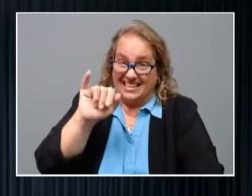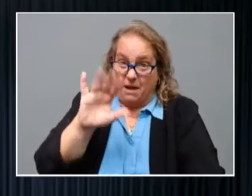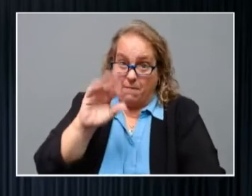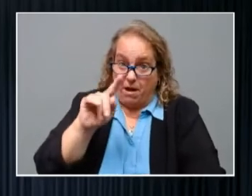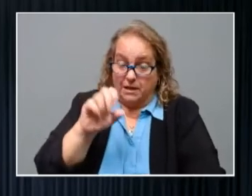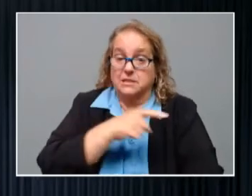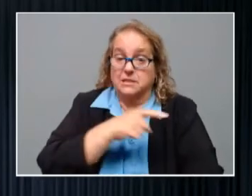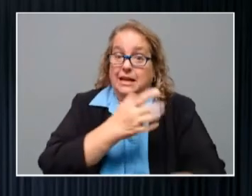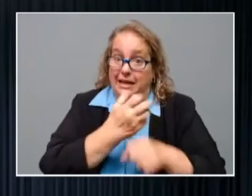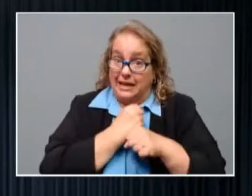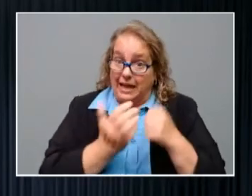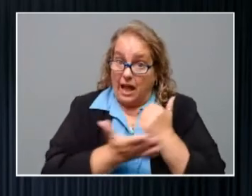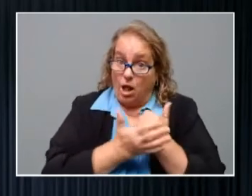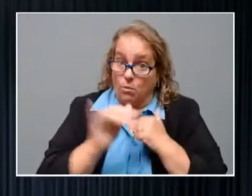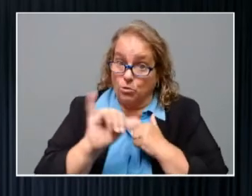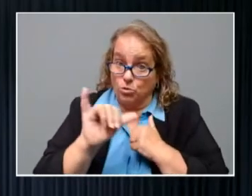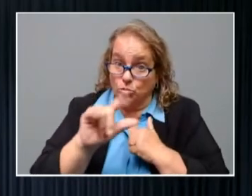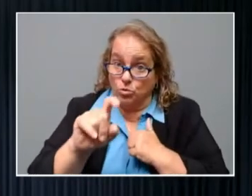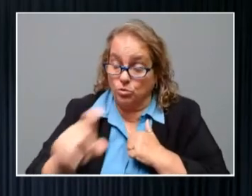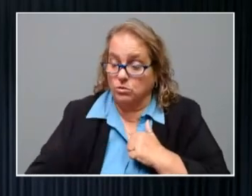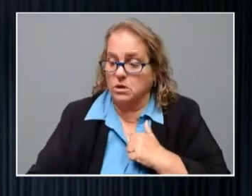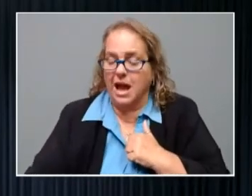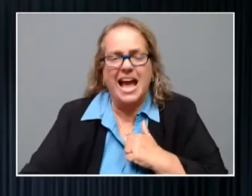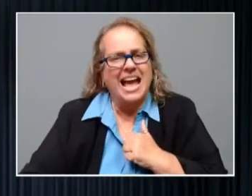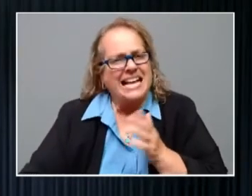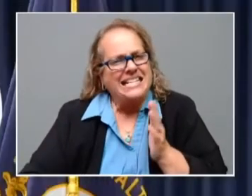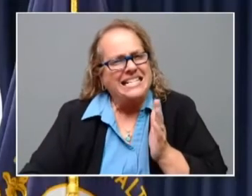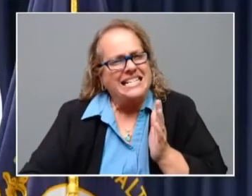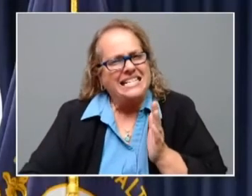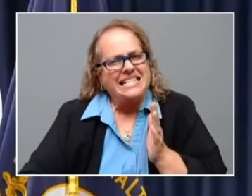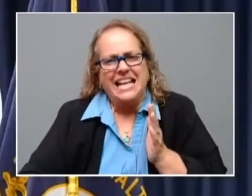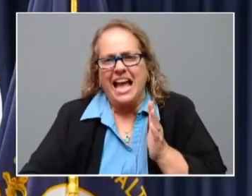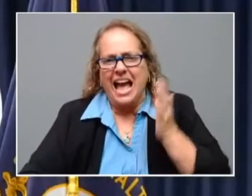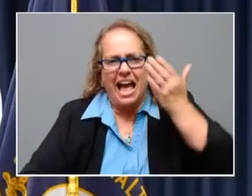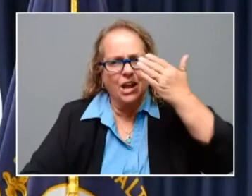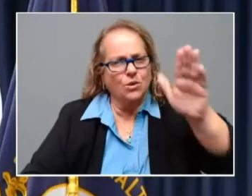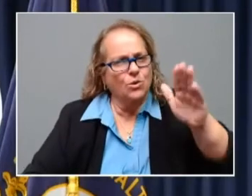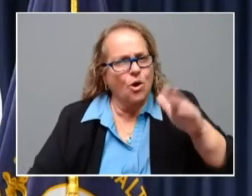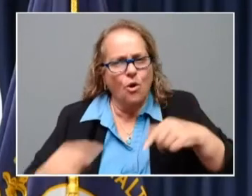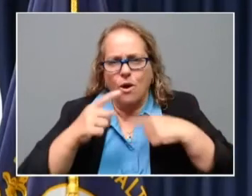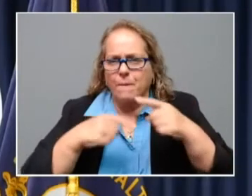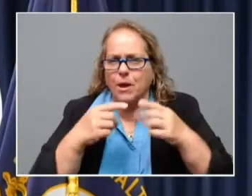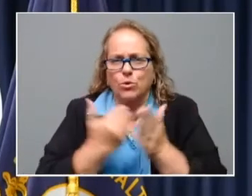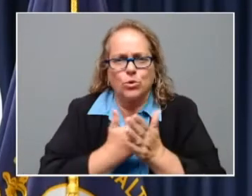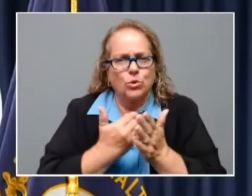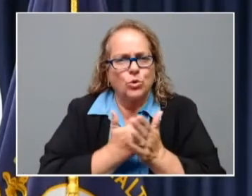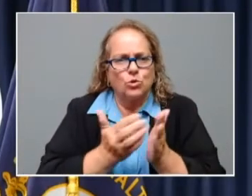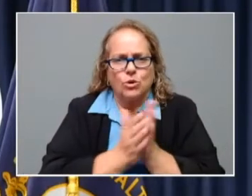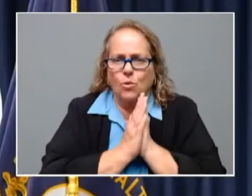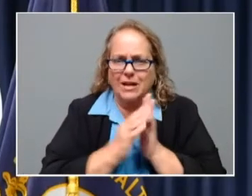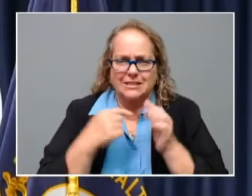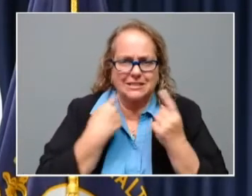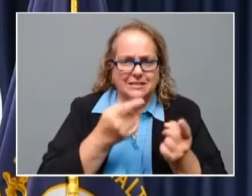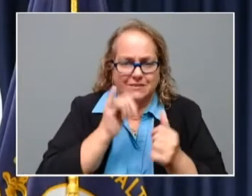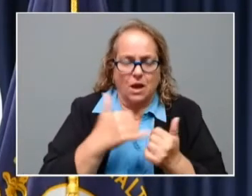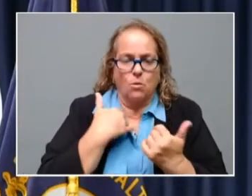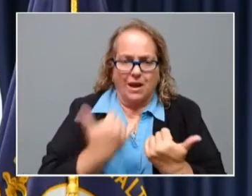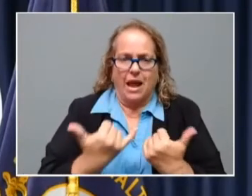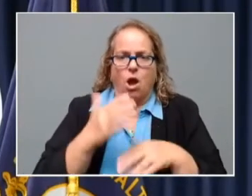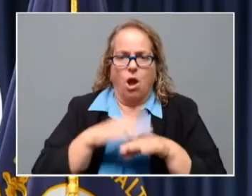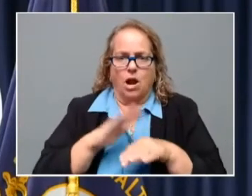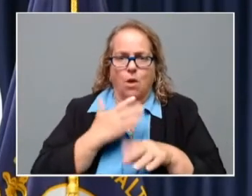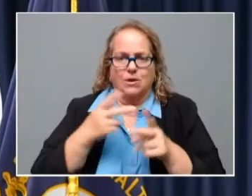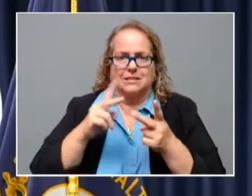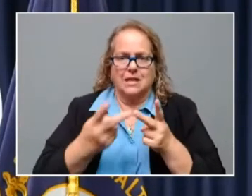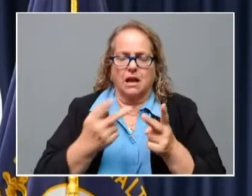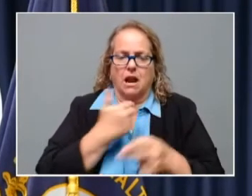I don't know about new requests since those. We are on our 2nd hospital, which is ARH